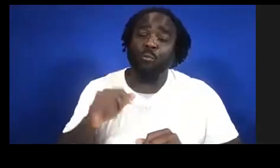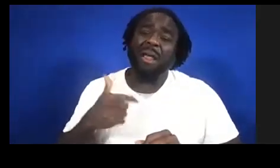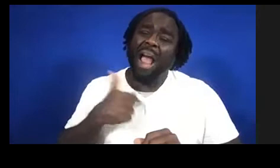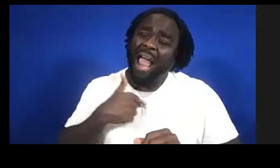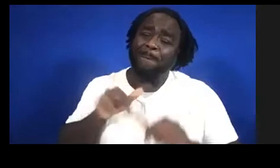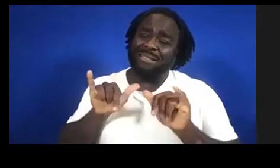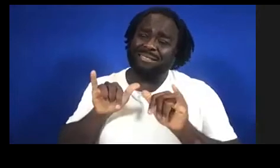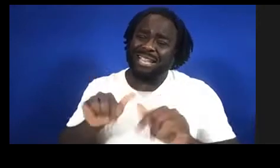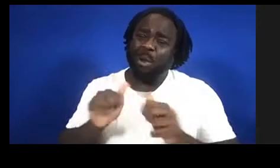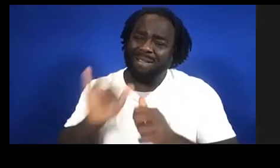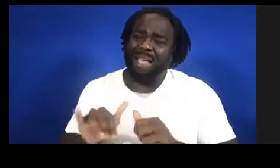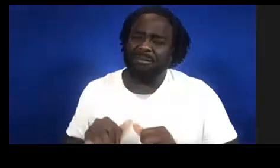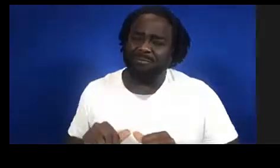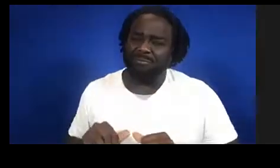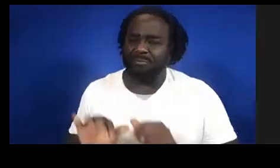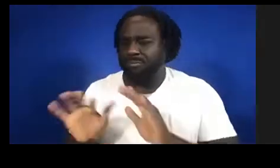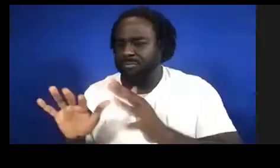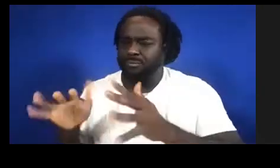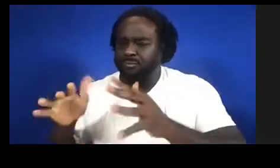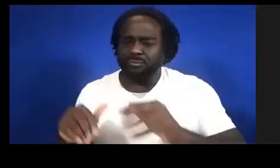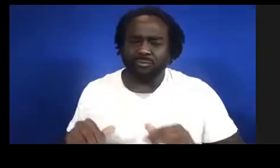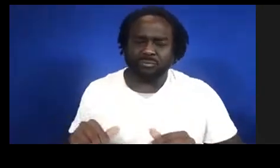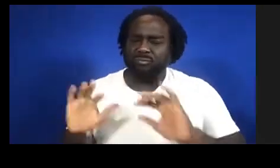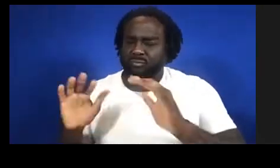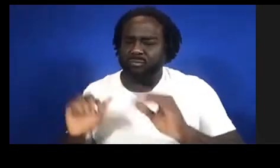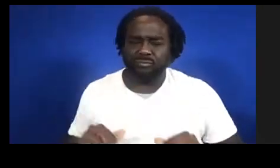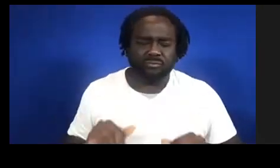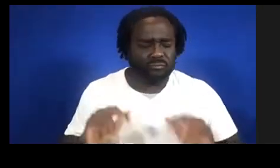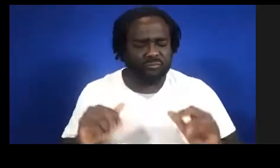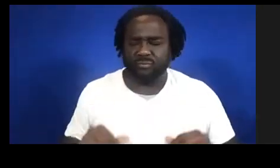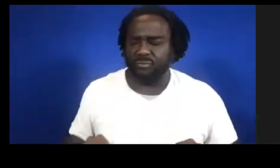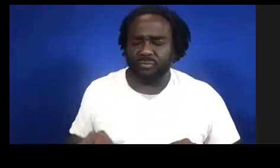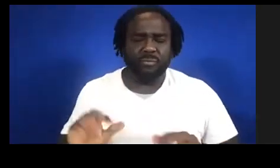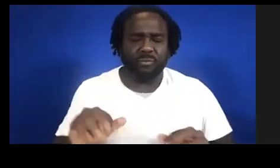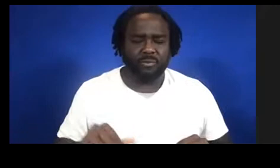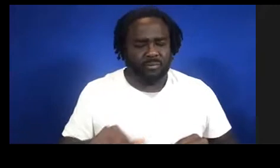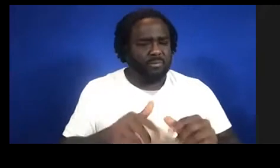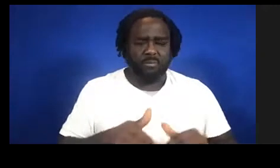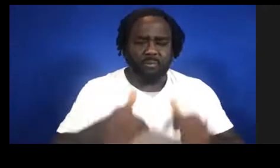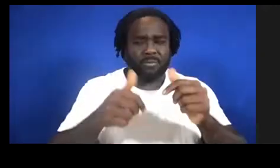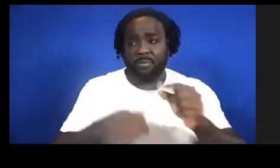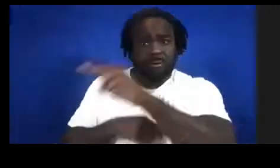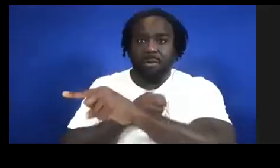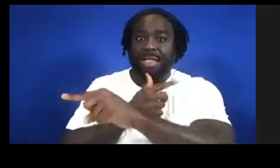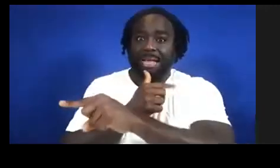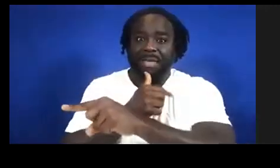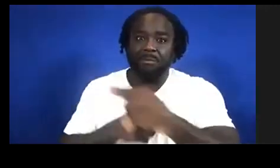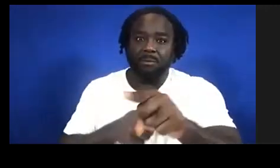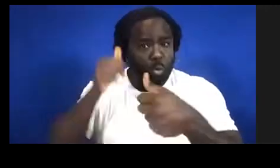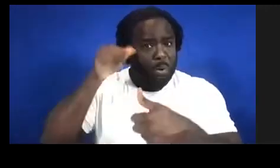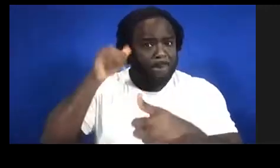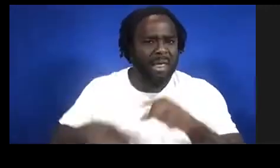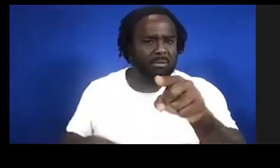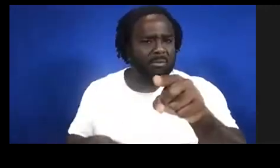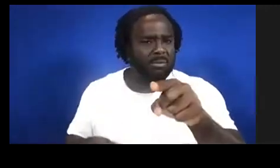I'm actually also 6 months no alcohol. I'm 6 months sober. So, you know, I'm trying to keep it. I'm trying to keep it